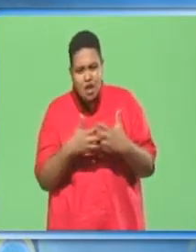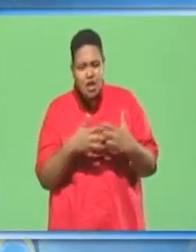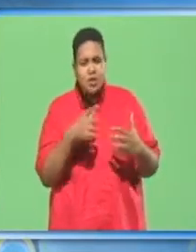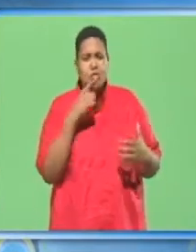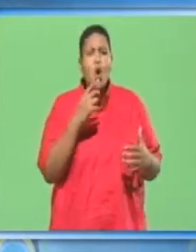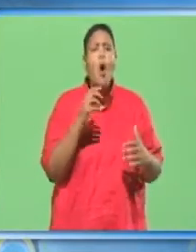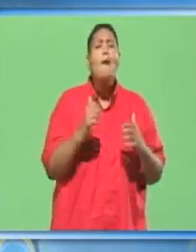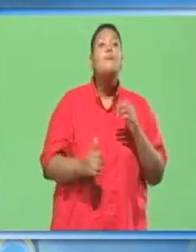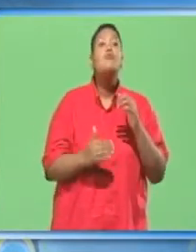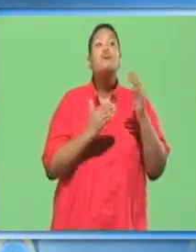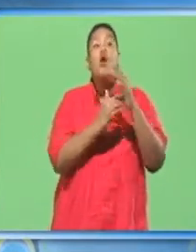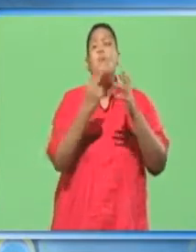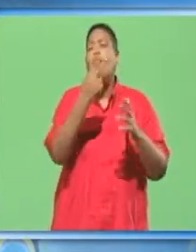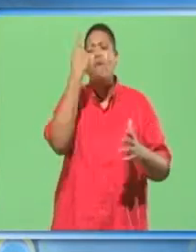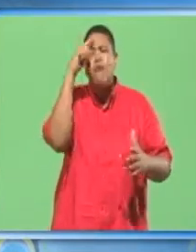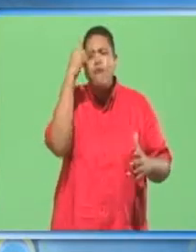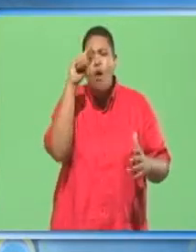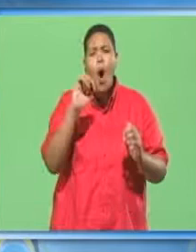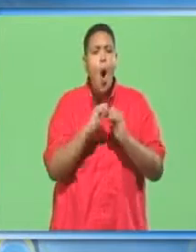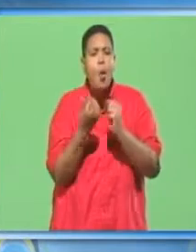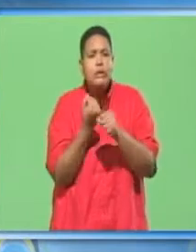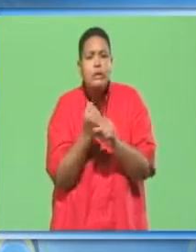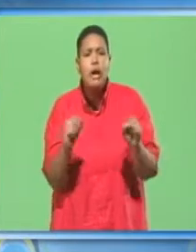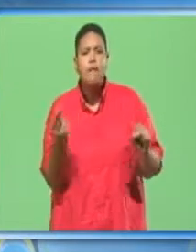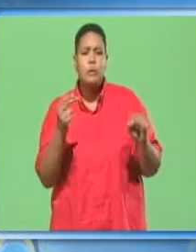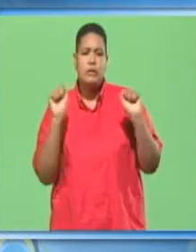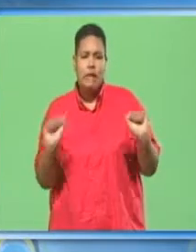to use these machines safely.